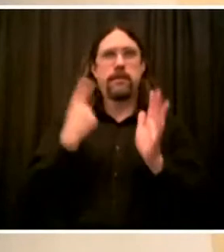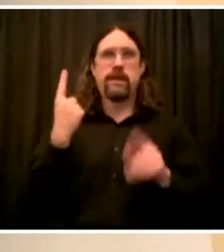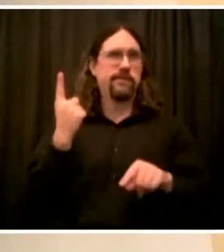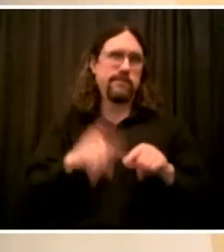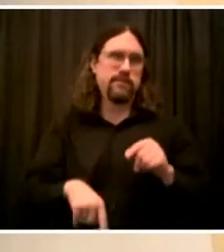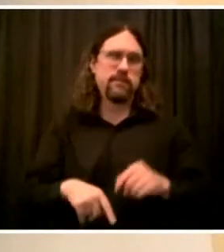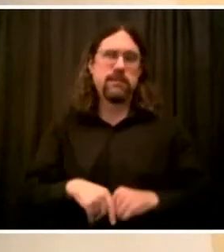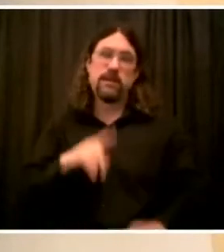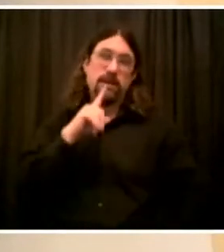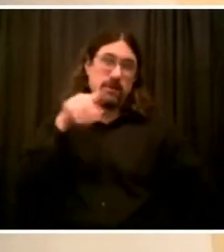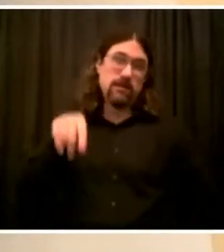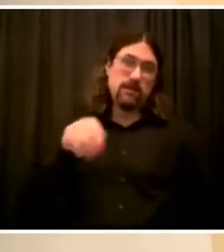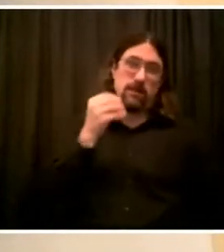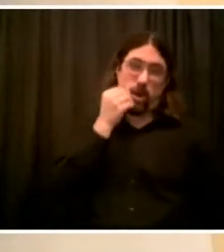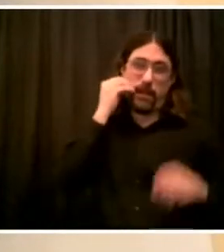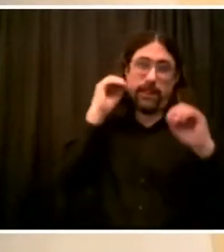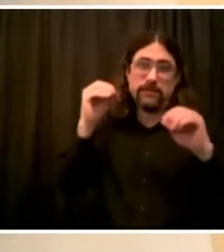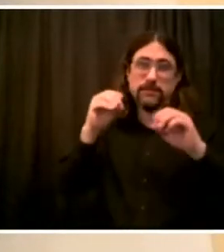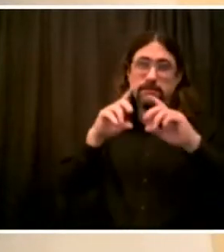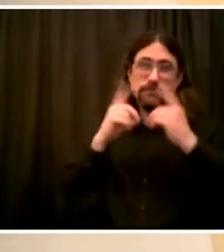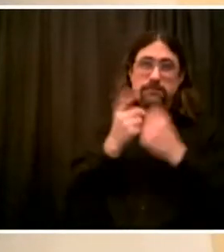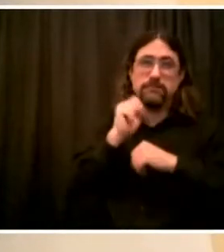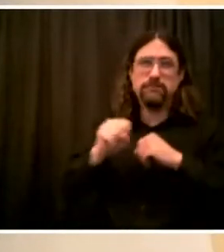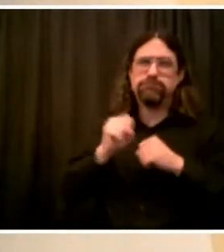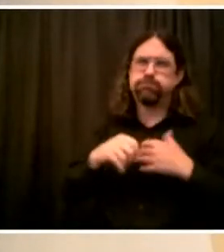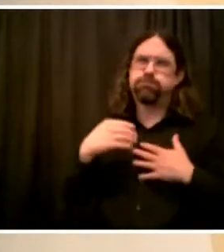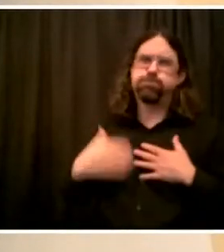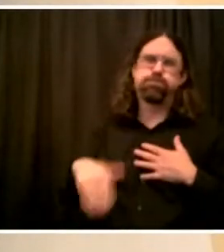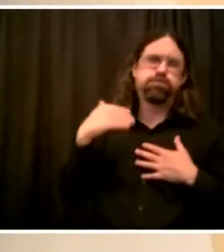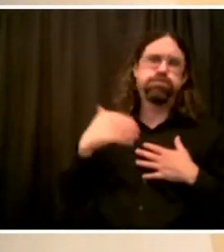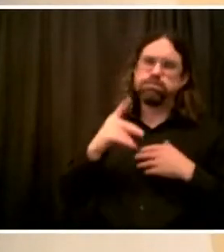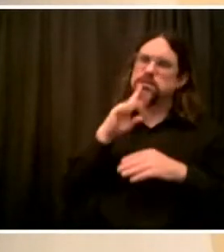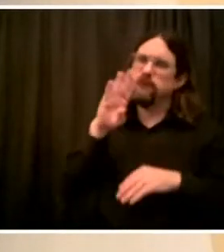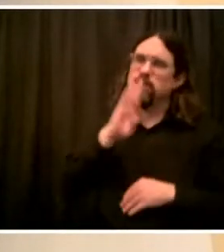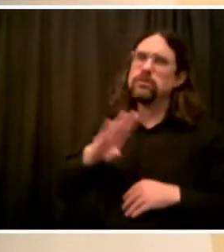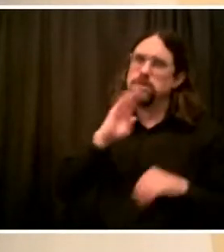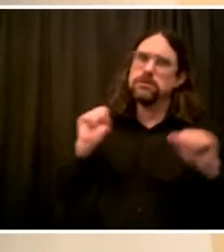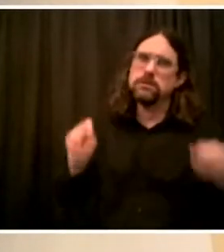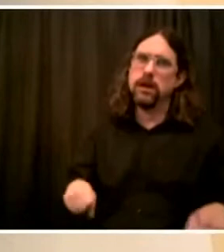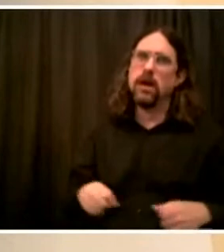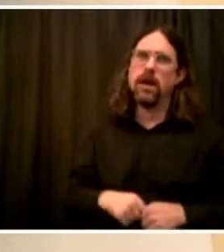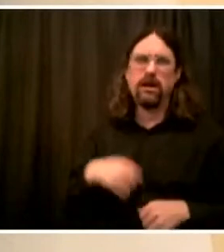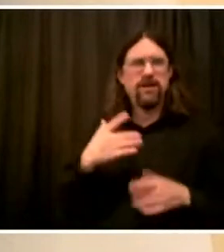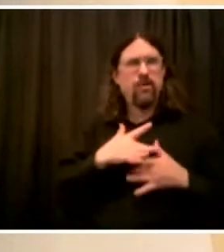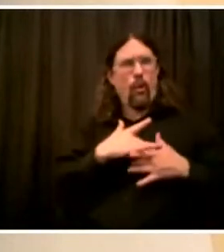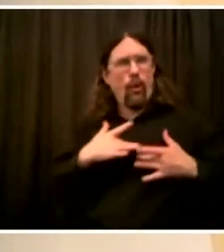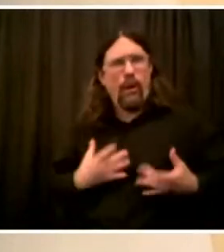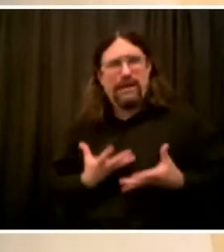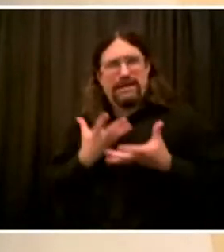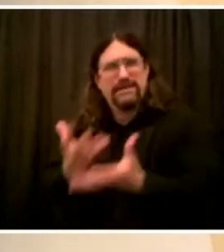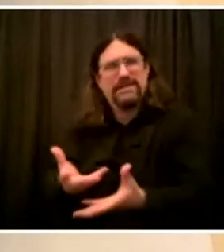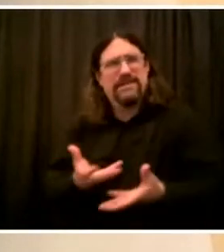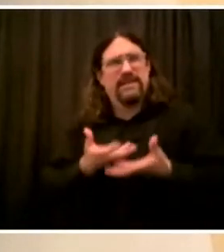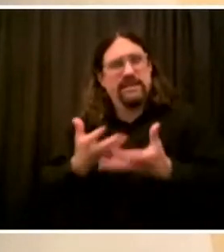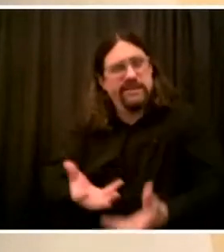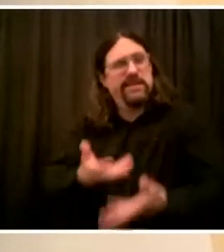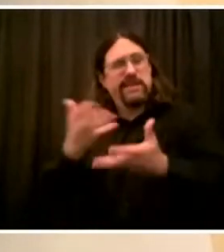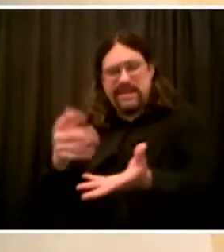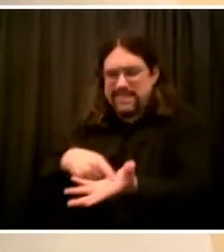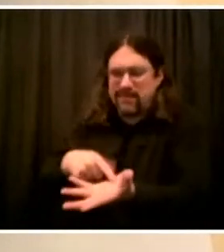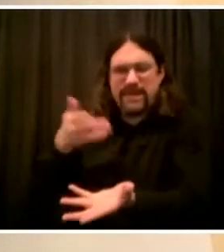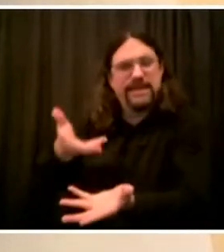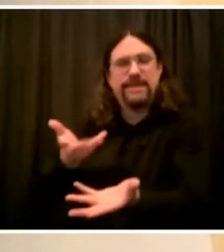are so dedicated and so critical to this work, because they keep coming back night after night to the same person who won't engage, and then night after